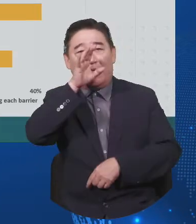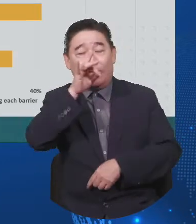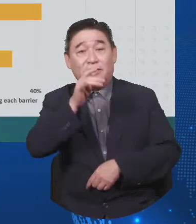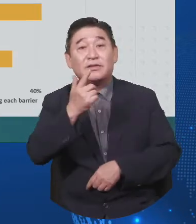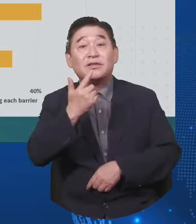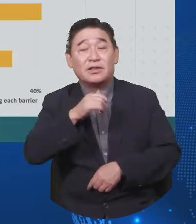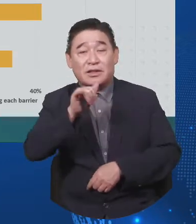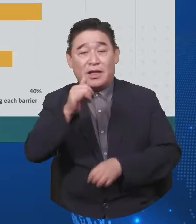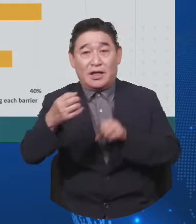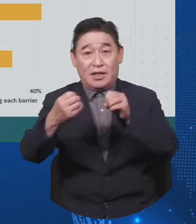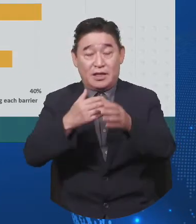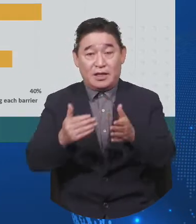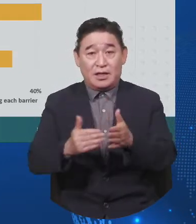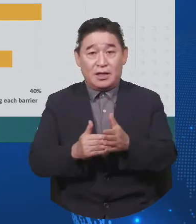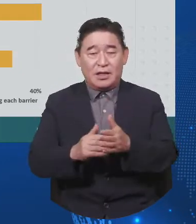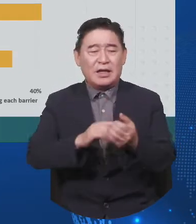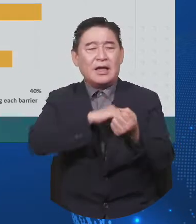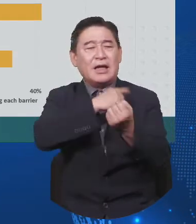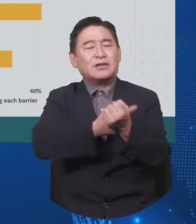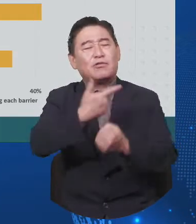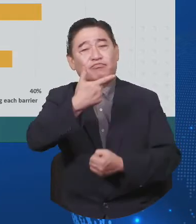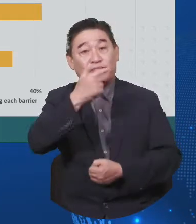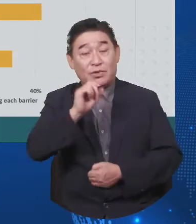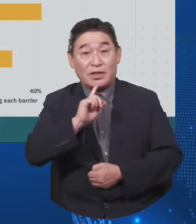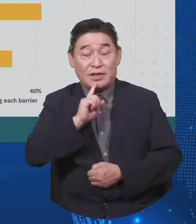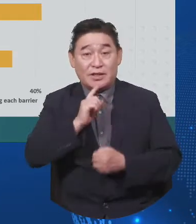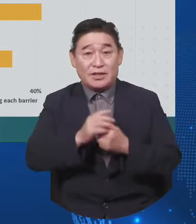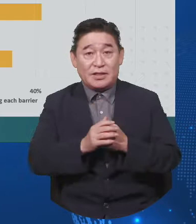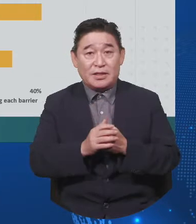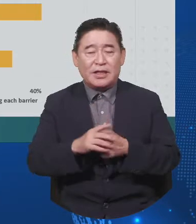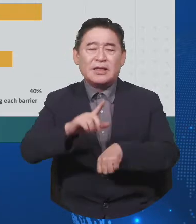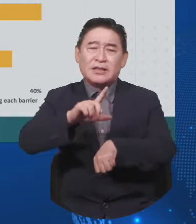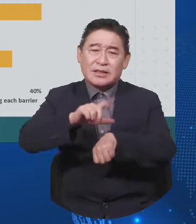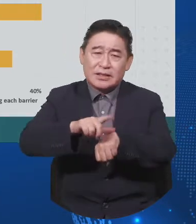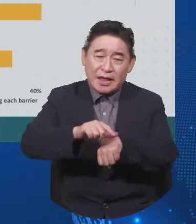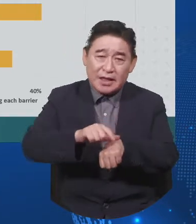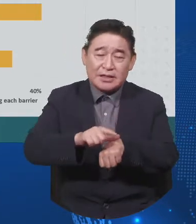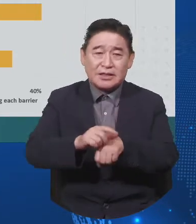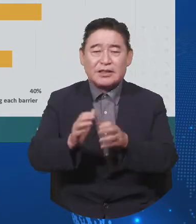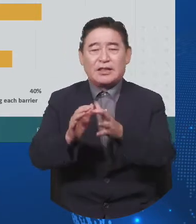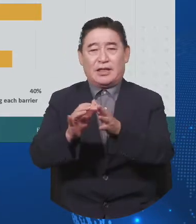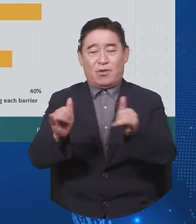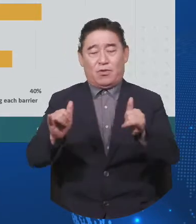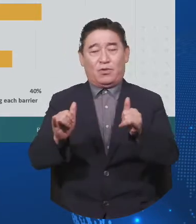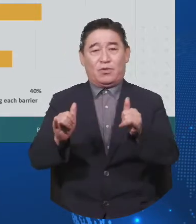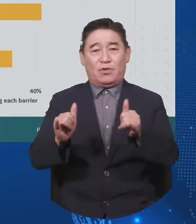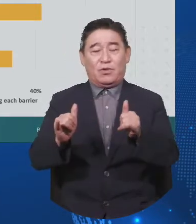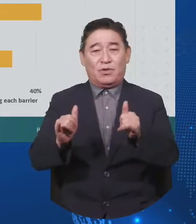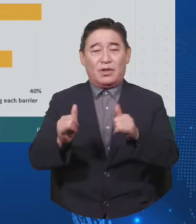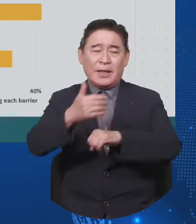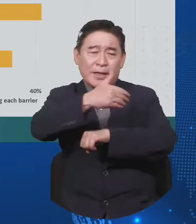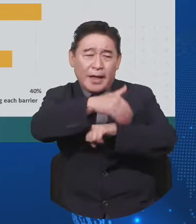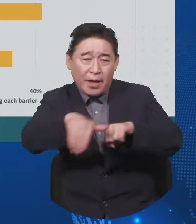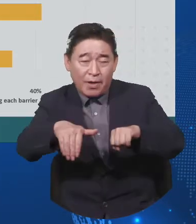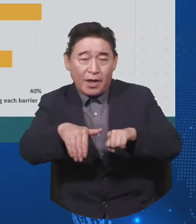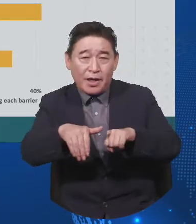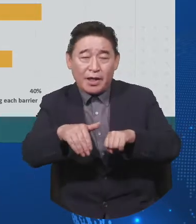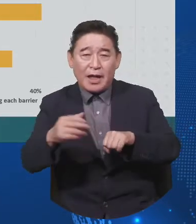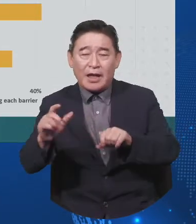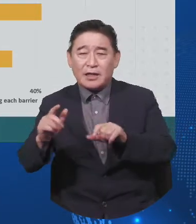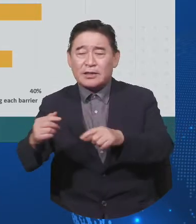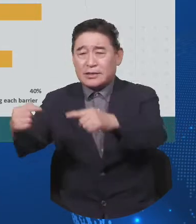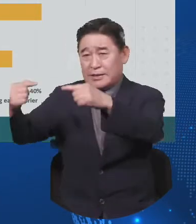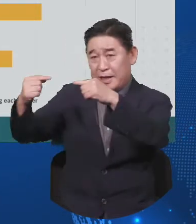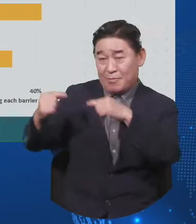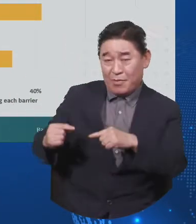of capacity, mostly time, budget, and staff, to seek, plan, and engage in concerted cooperation.